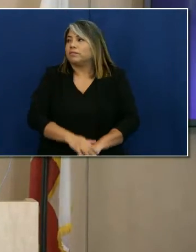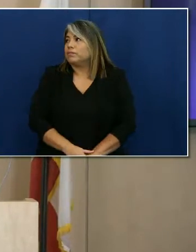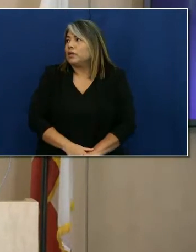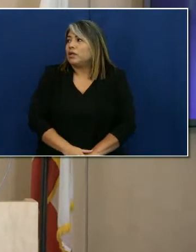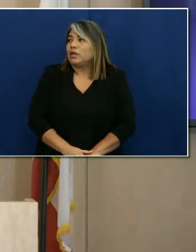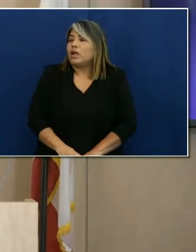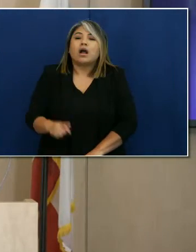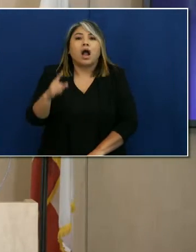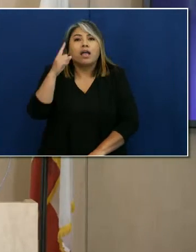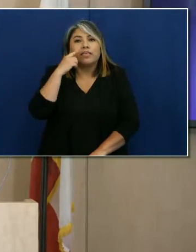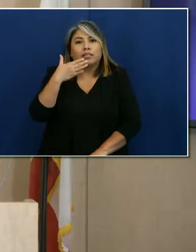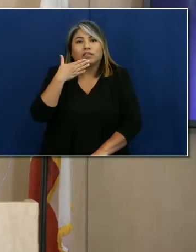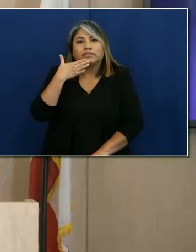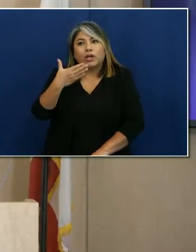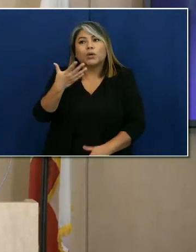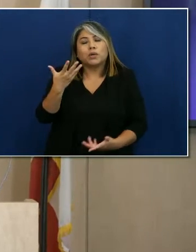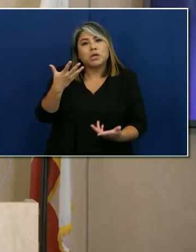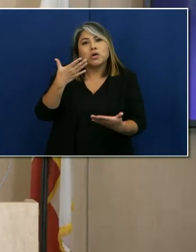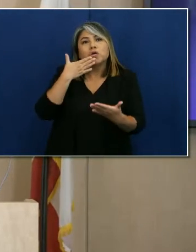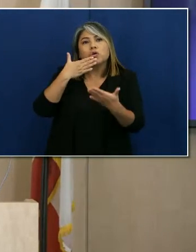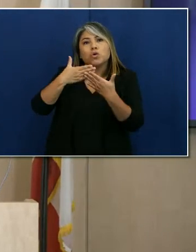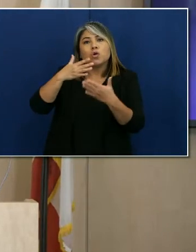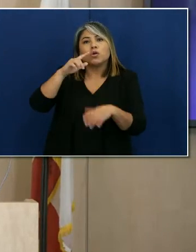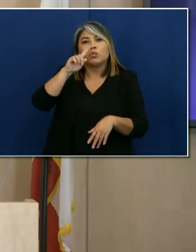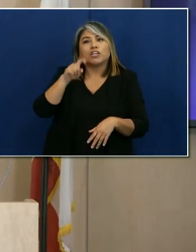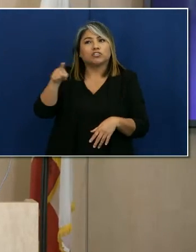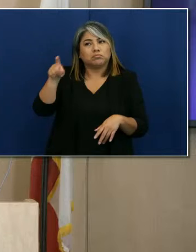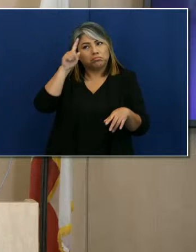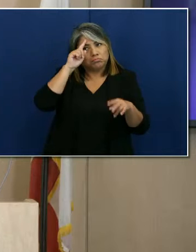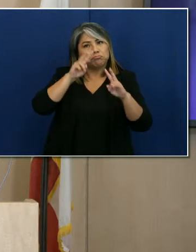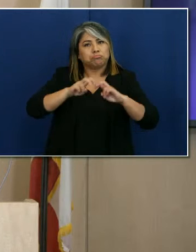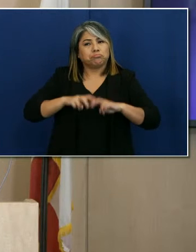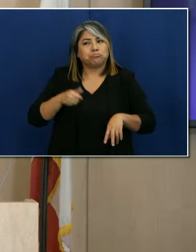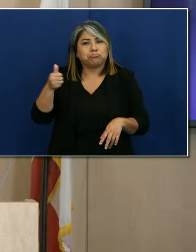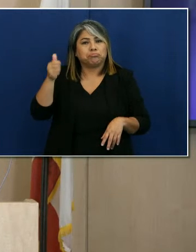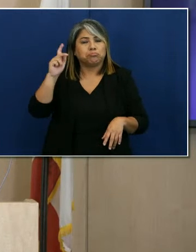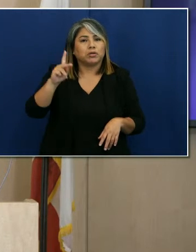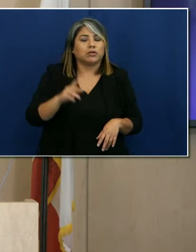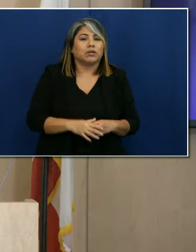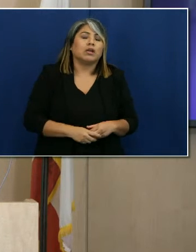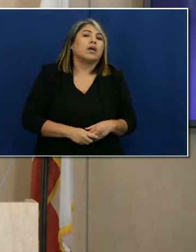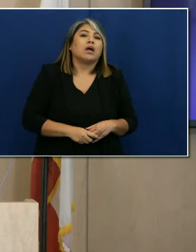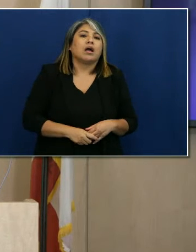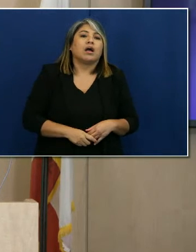I think that's a very insightful question, Paul. I do think that